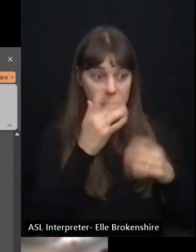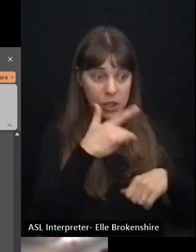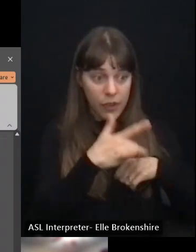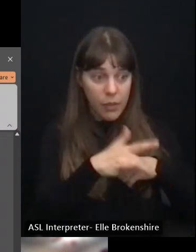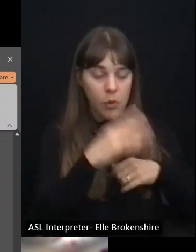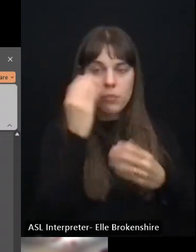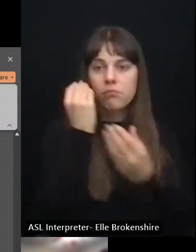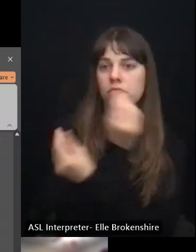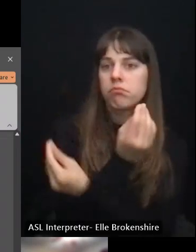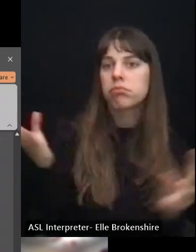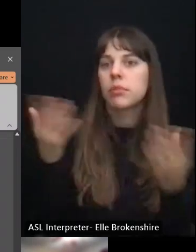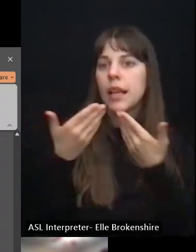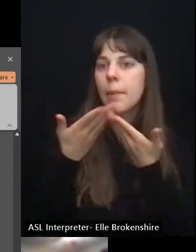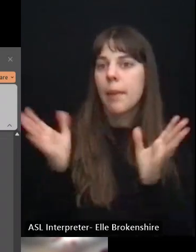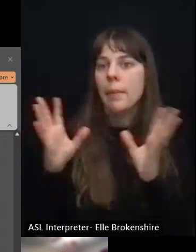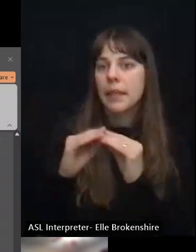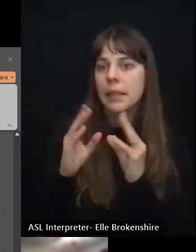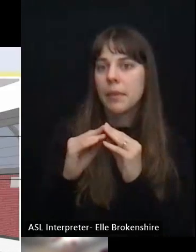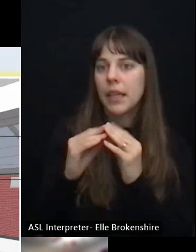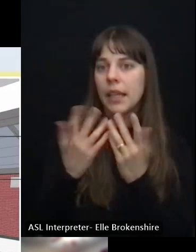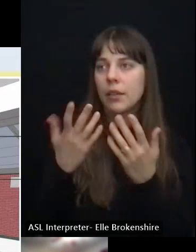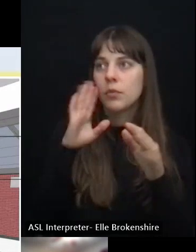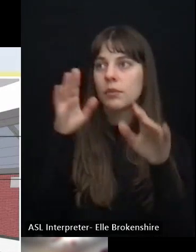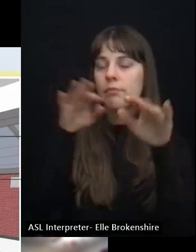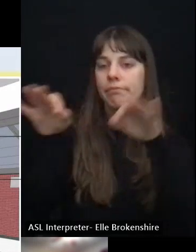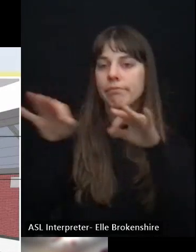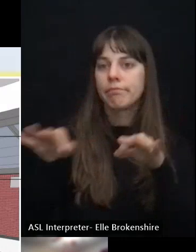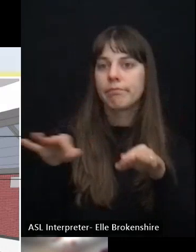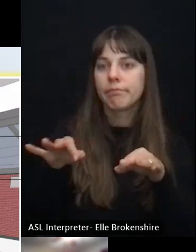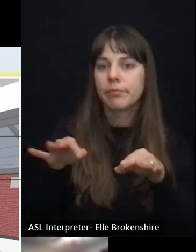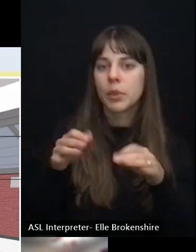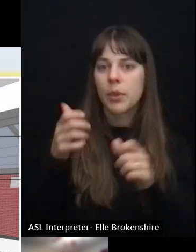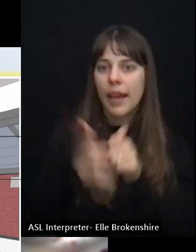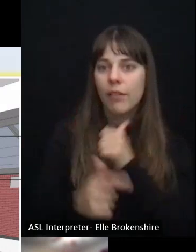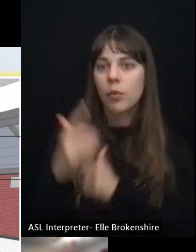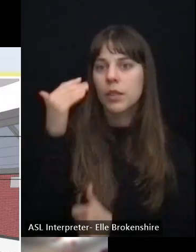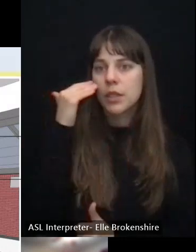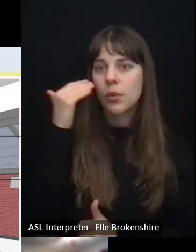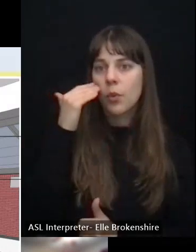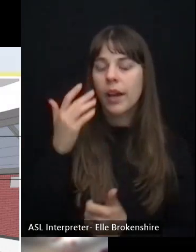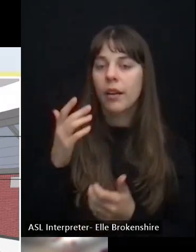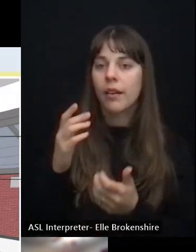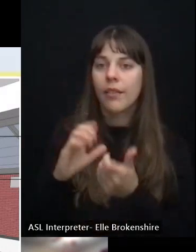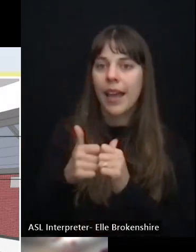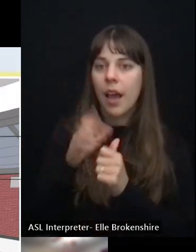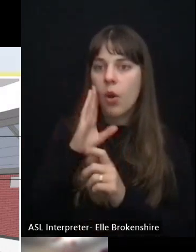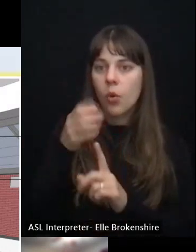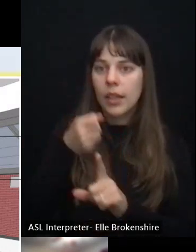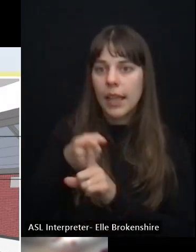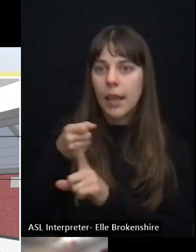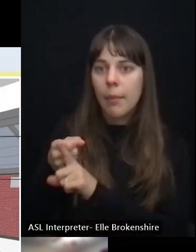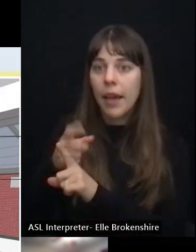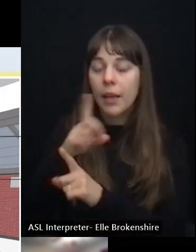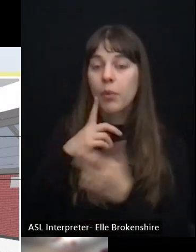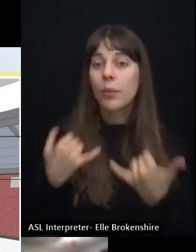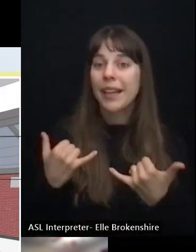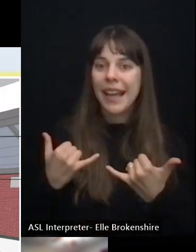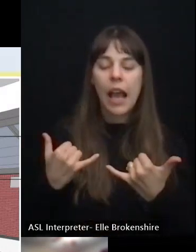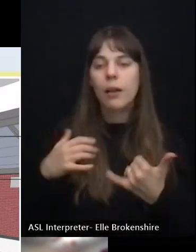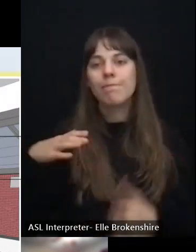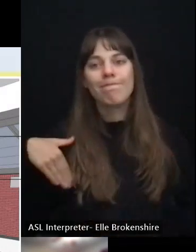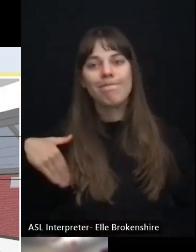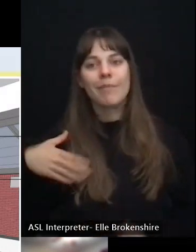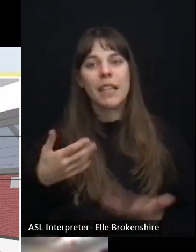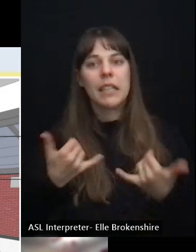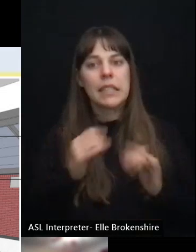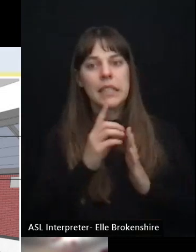meeting on that to make sure that everybody's aware of what those impacts may be. But we're not quite there yet. It's still a little bit